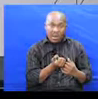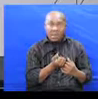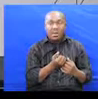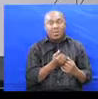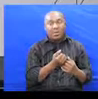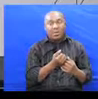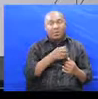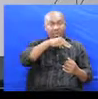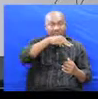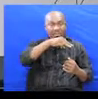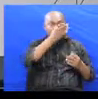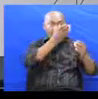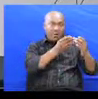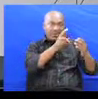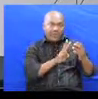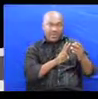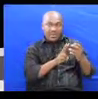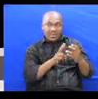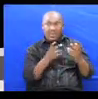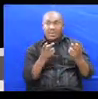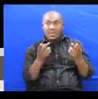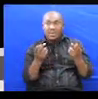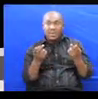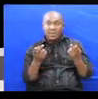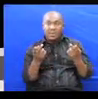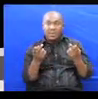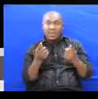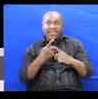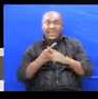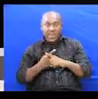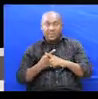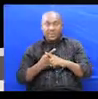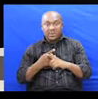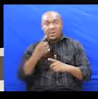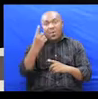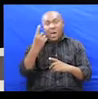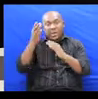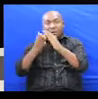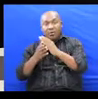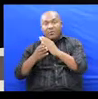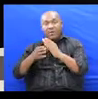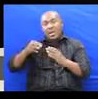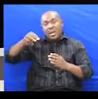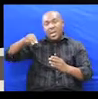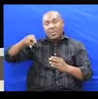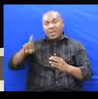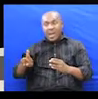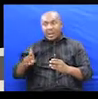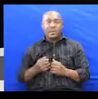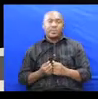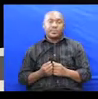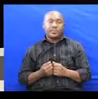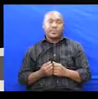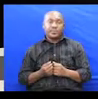is still correct, because if I take mass over volume times 1 over molar mass is similar as mass